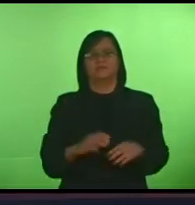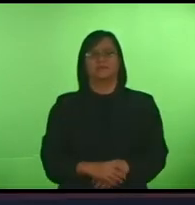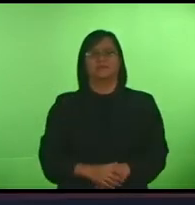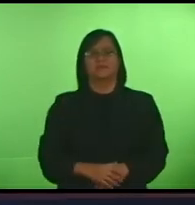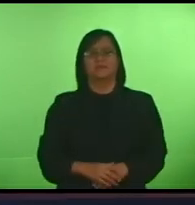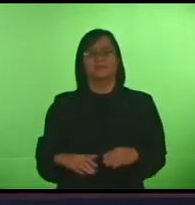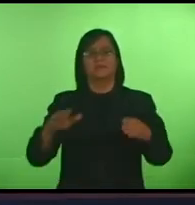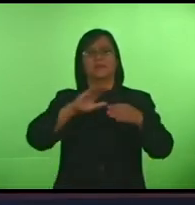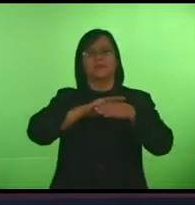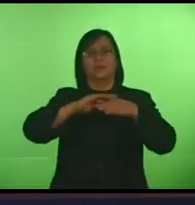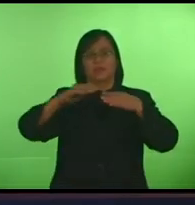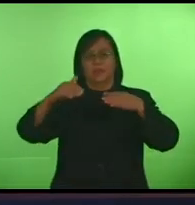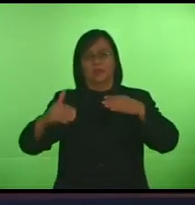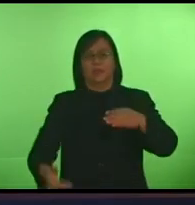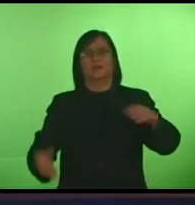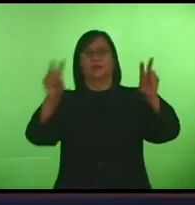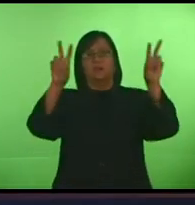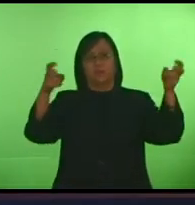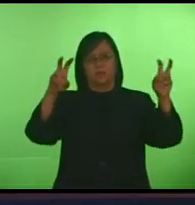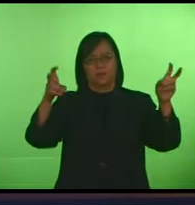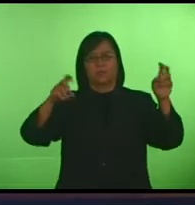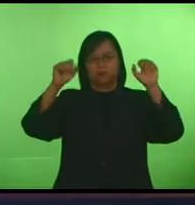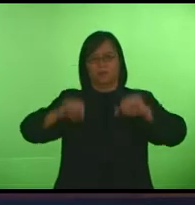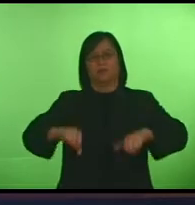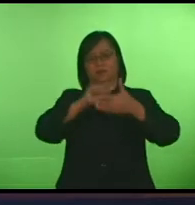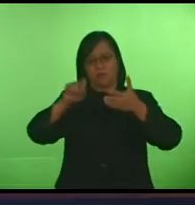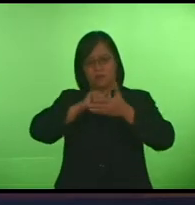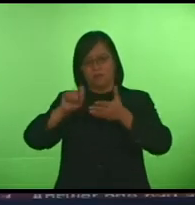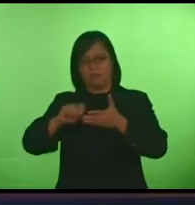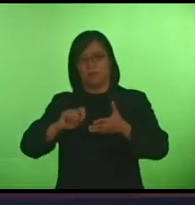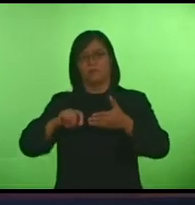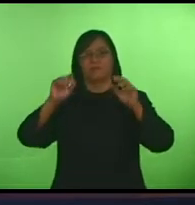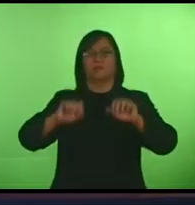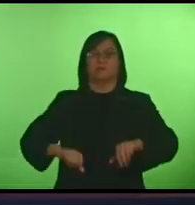By the end of this topic, you should be able to write and develop essays.